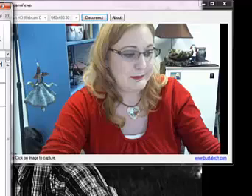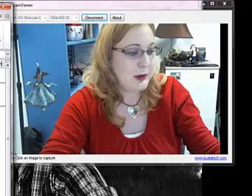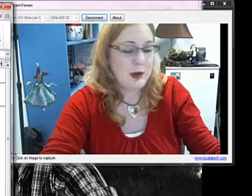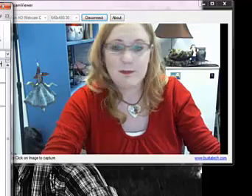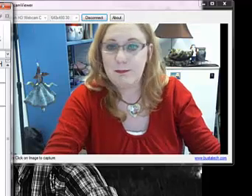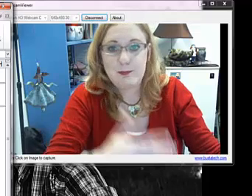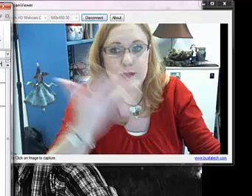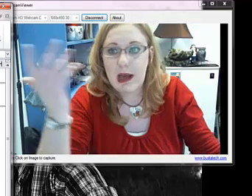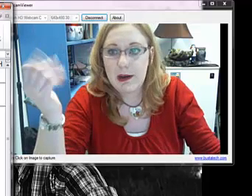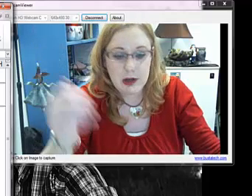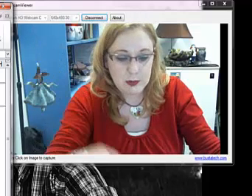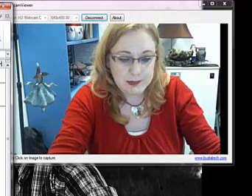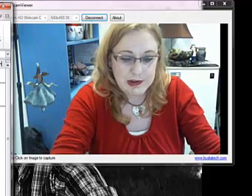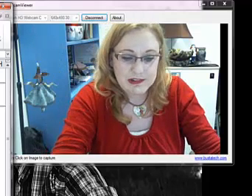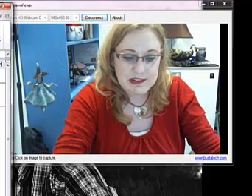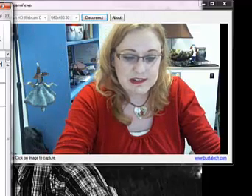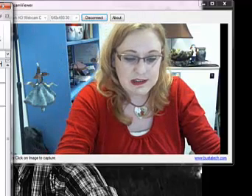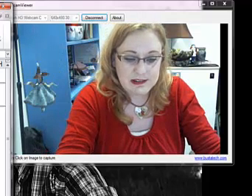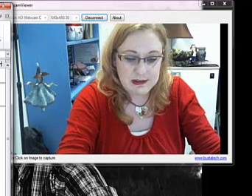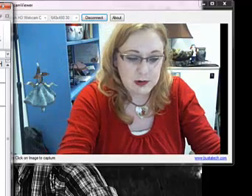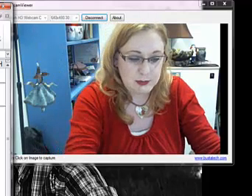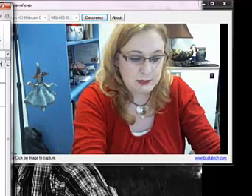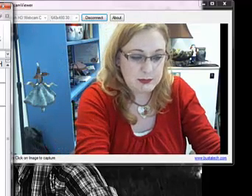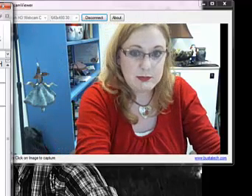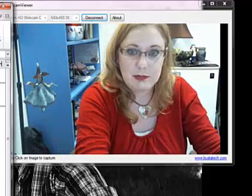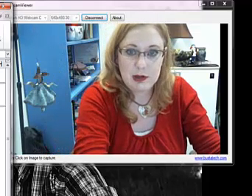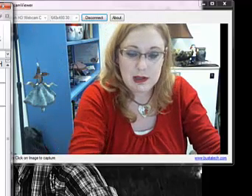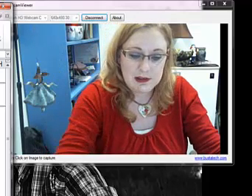like, I don't know, 66